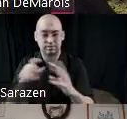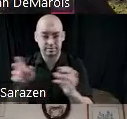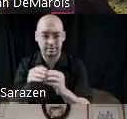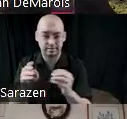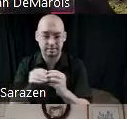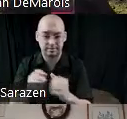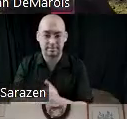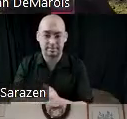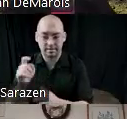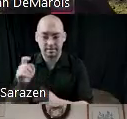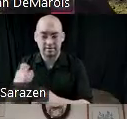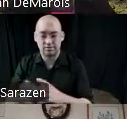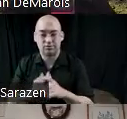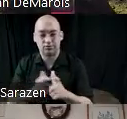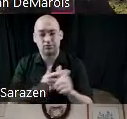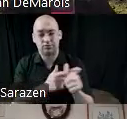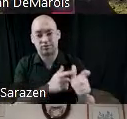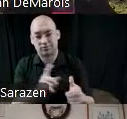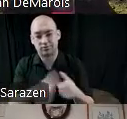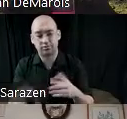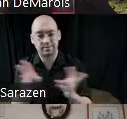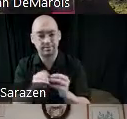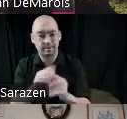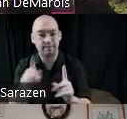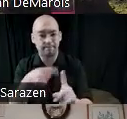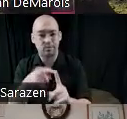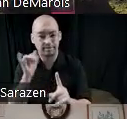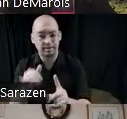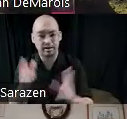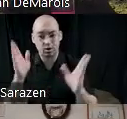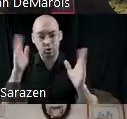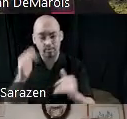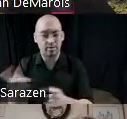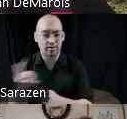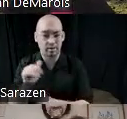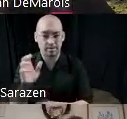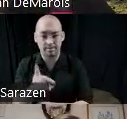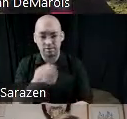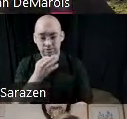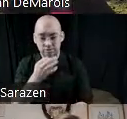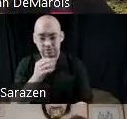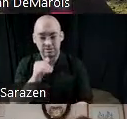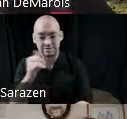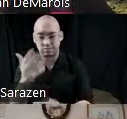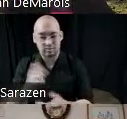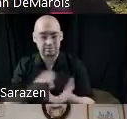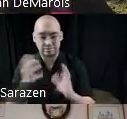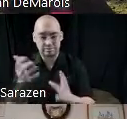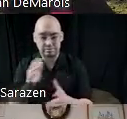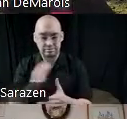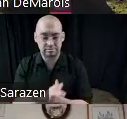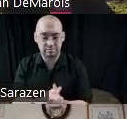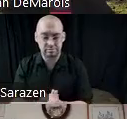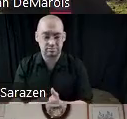few minutes, run off to a meeting about that, but I'm hoping to be back in not too long. But I don't want to be disruptive with all the amazing